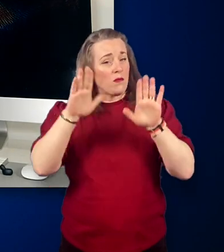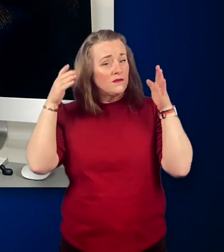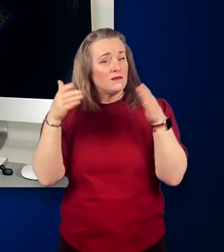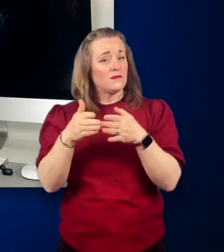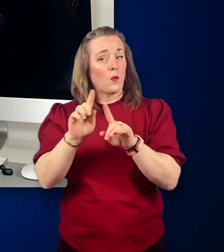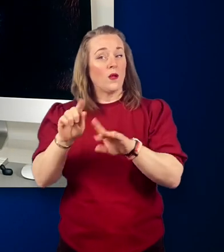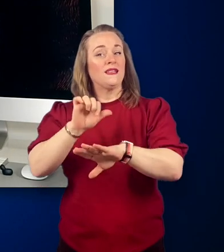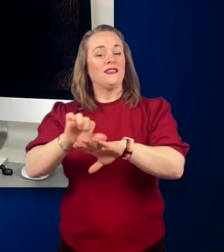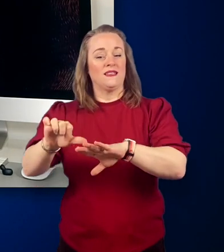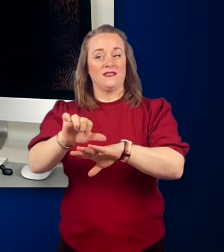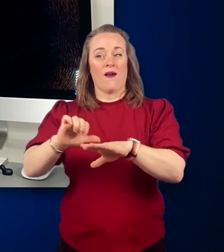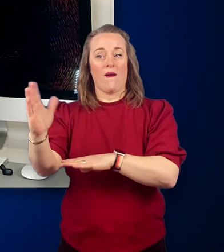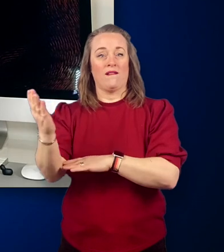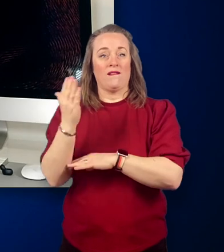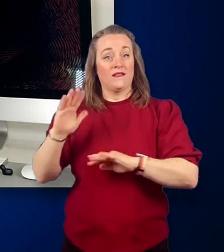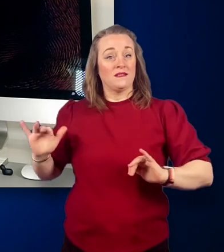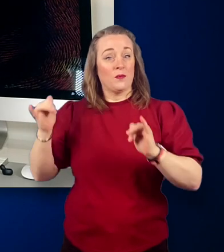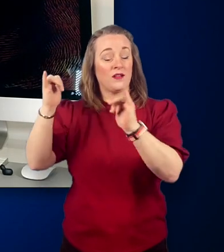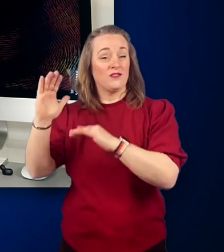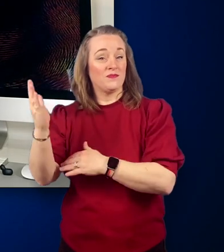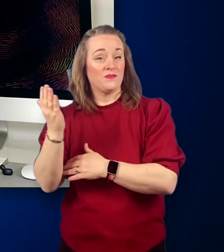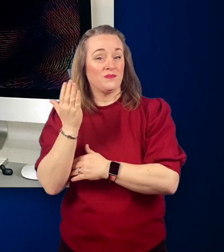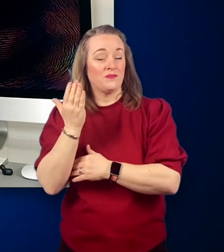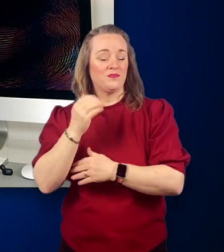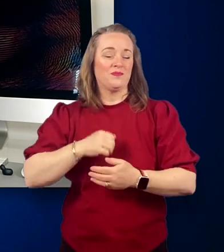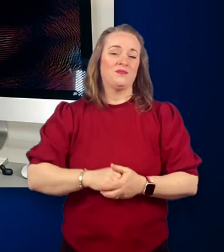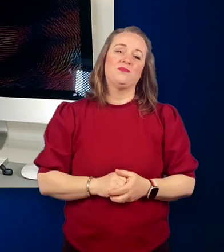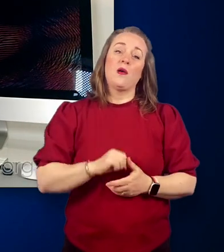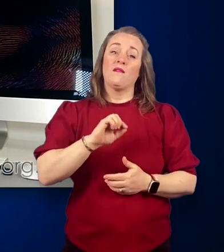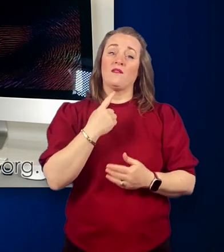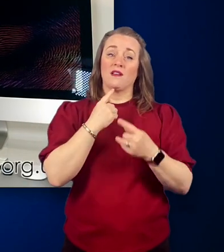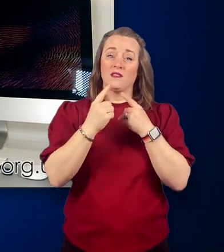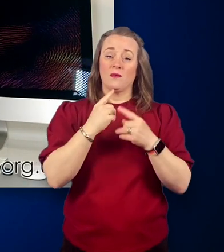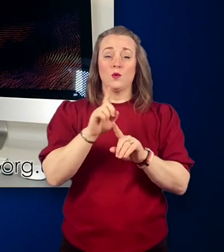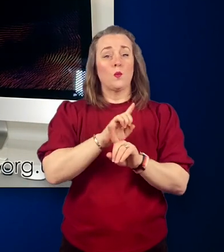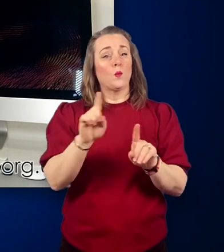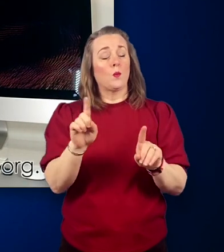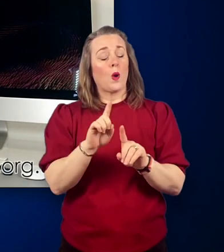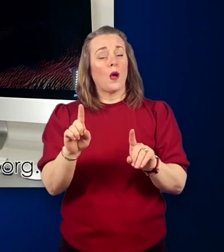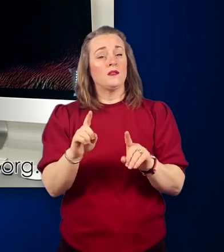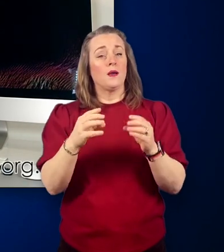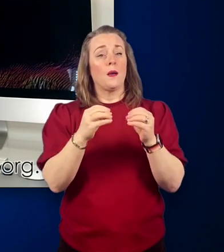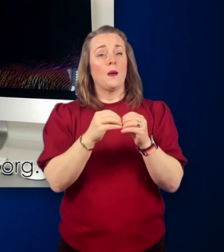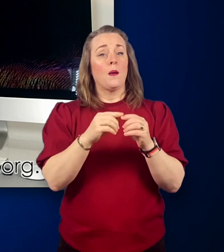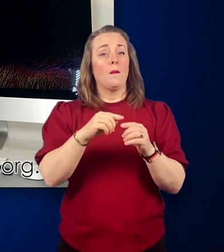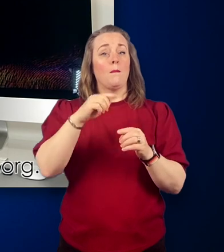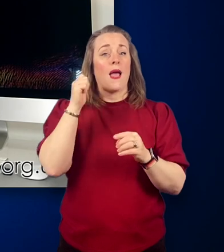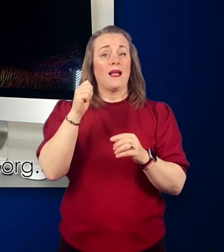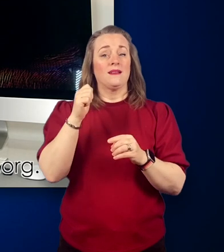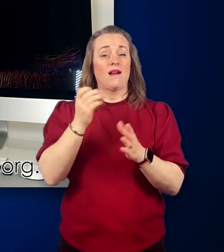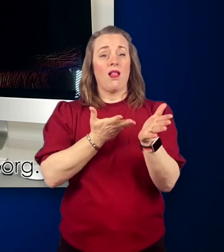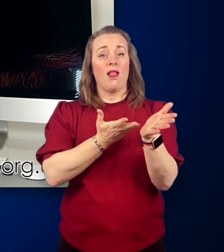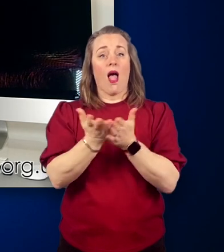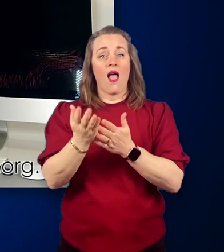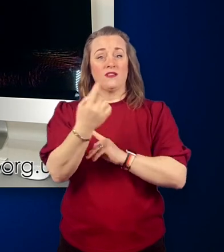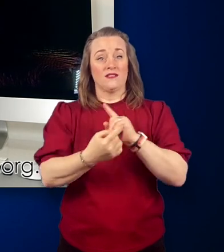Easter celebrations. So the first one will be the BEC live service on the